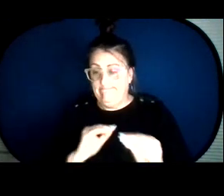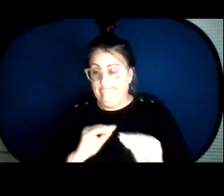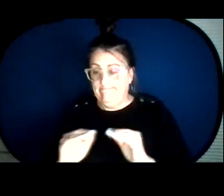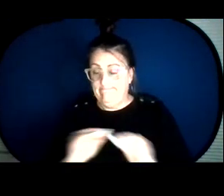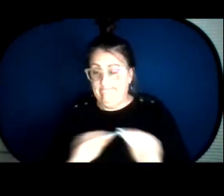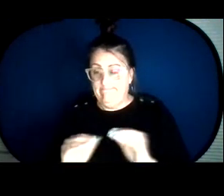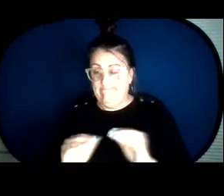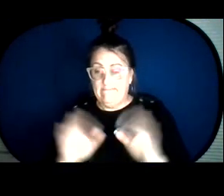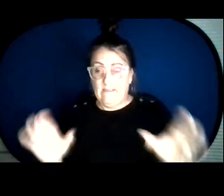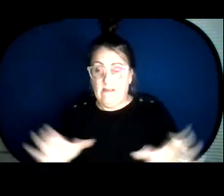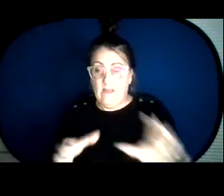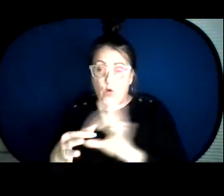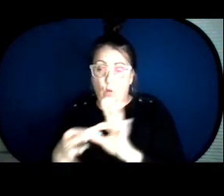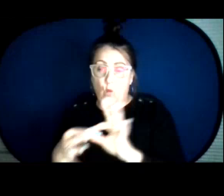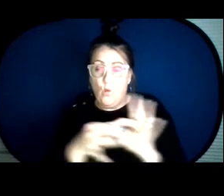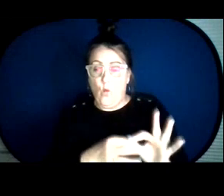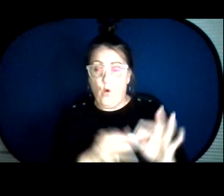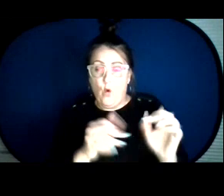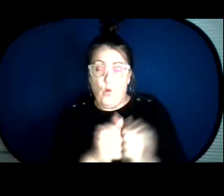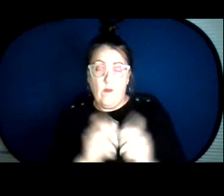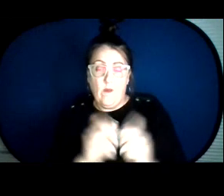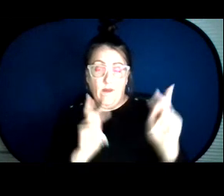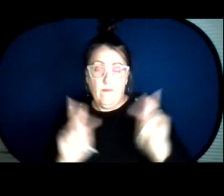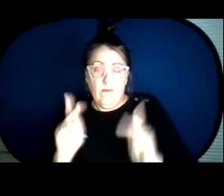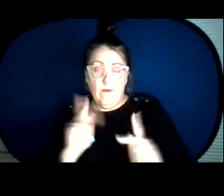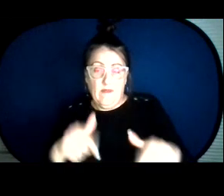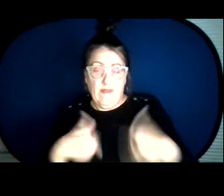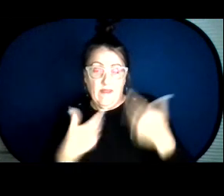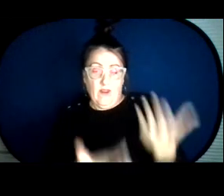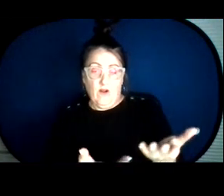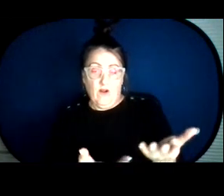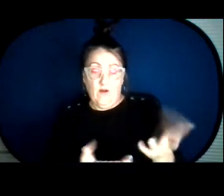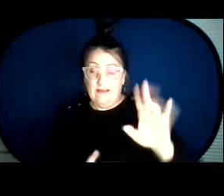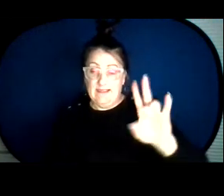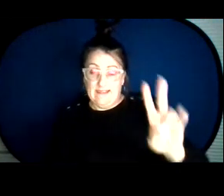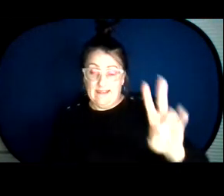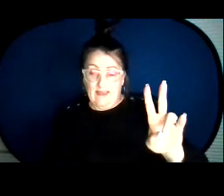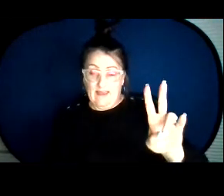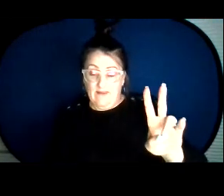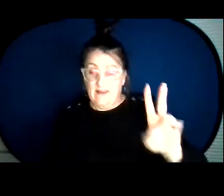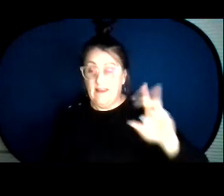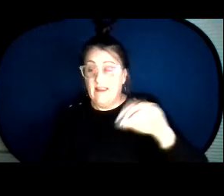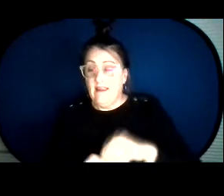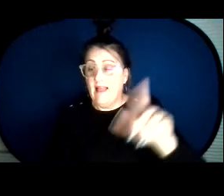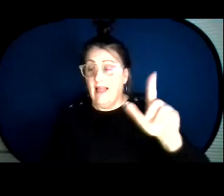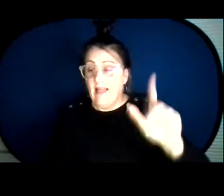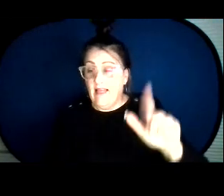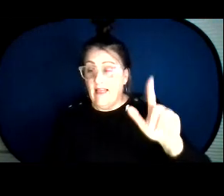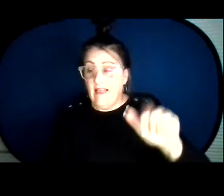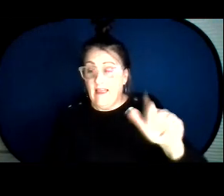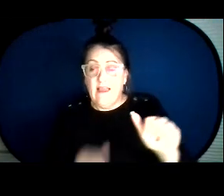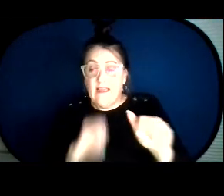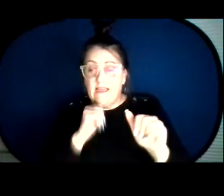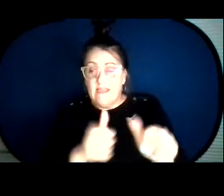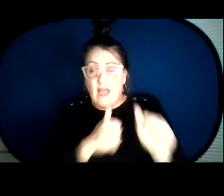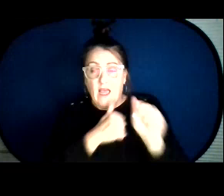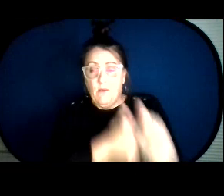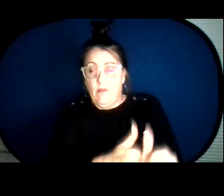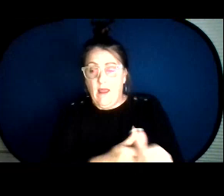coordination with tenants. 7 sites, all located in Los Angeles, are non-compliant structures and cannot be